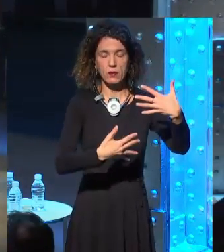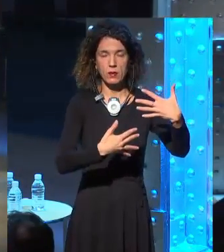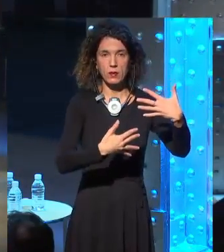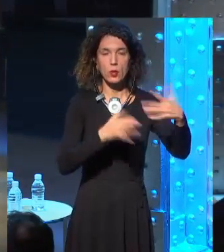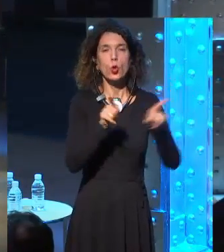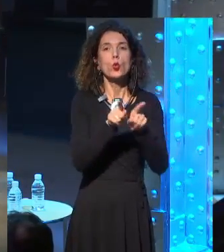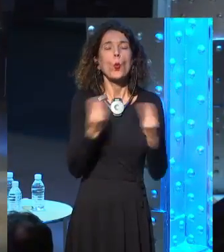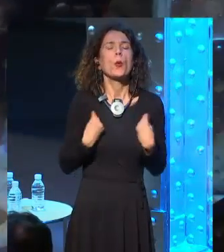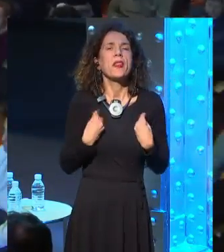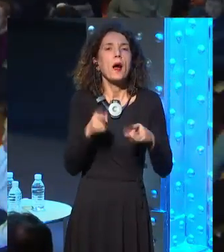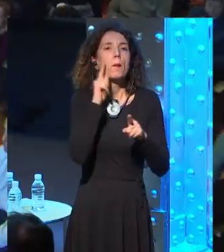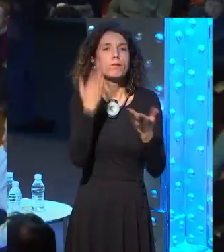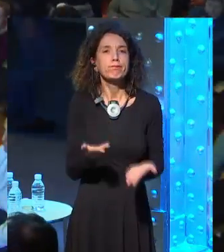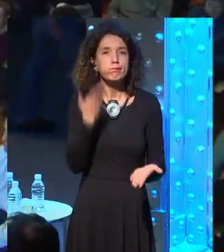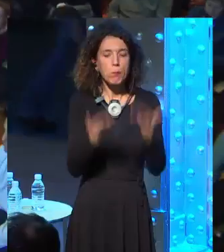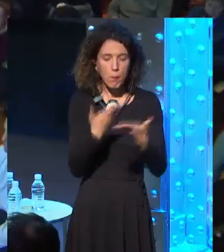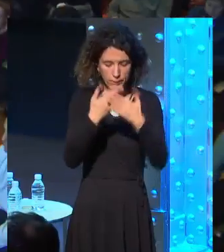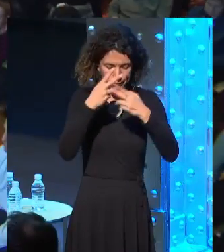life?